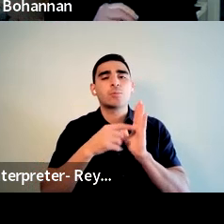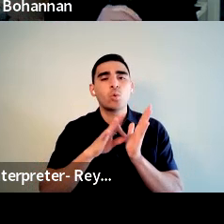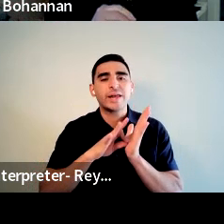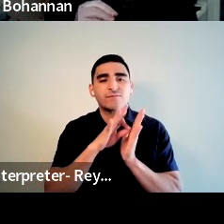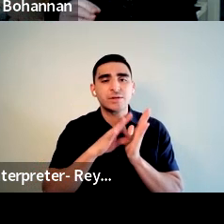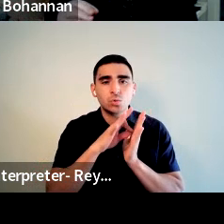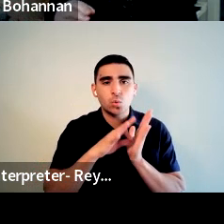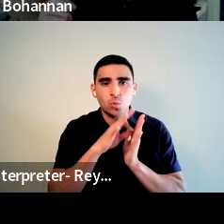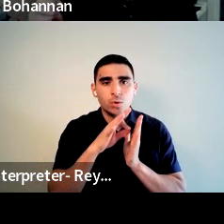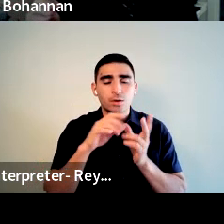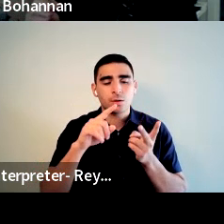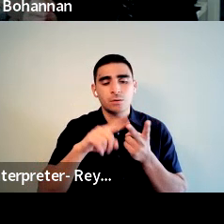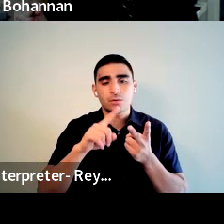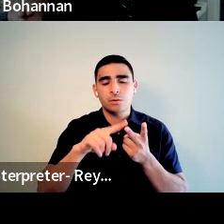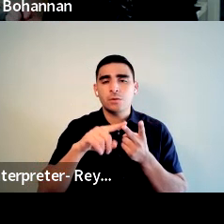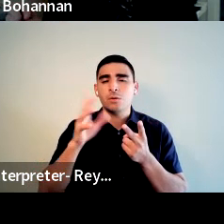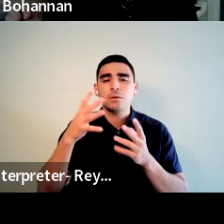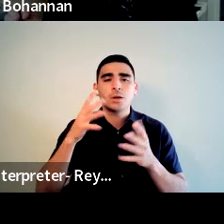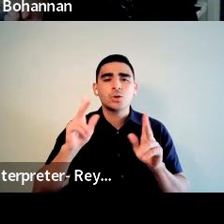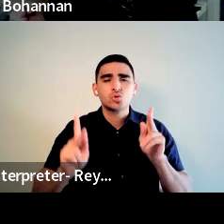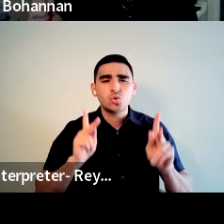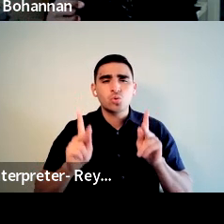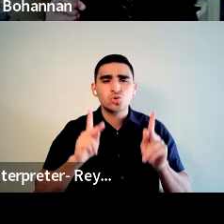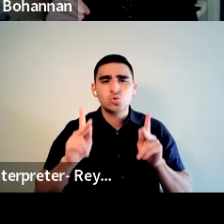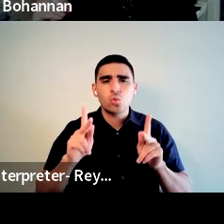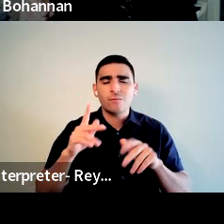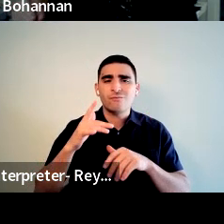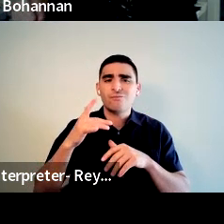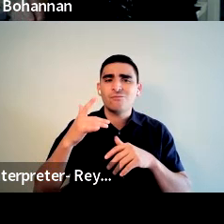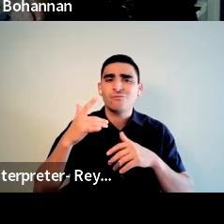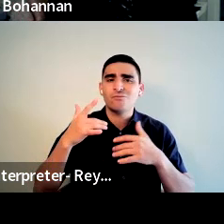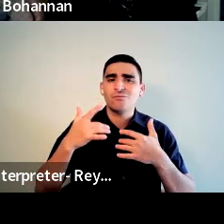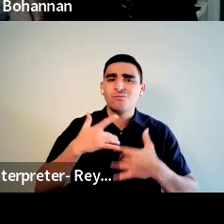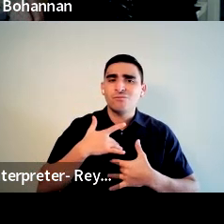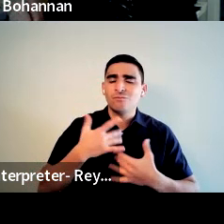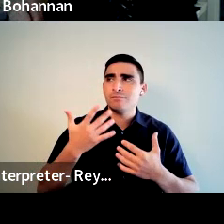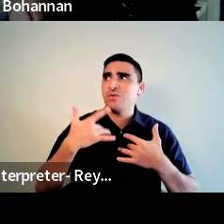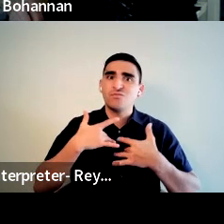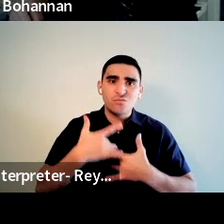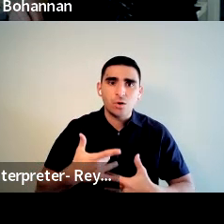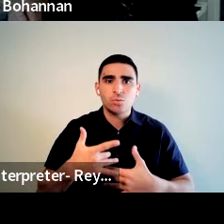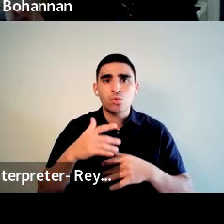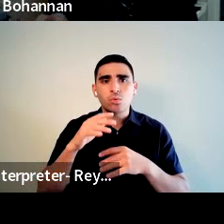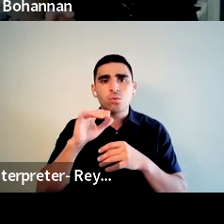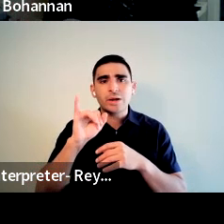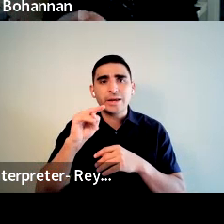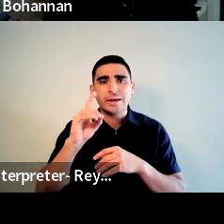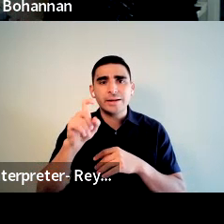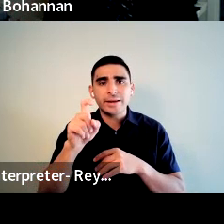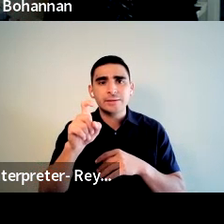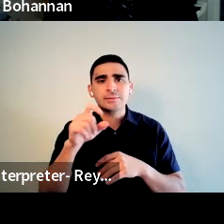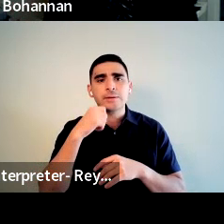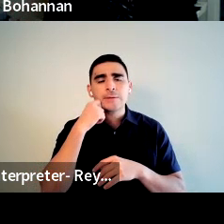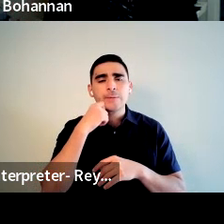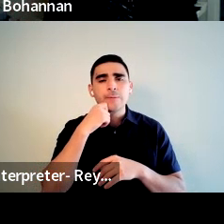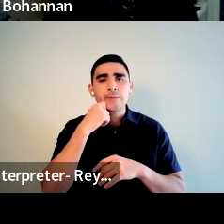it's using the social vulnerability index to review which areas are most in need, we won't have